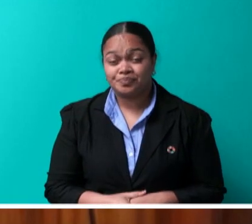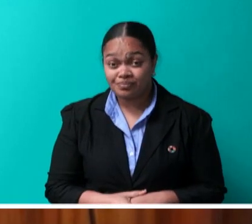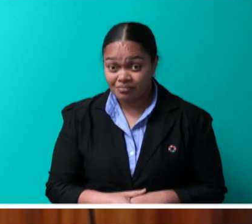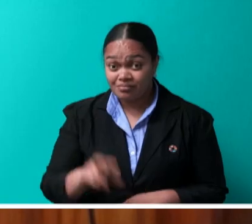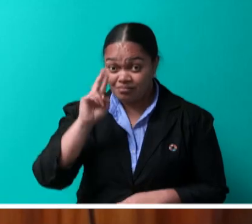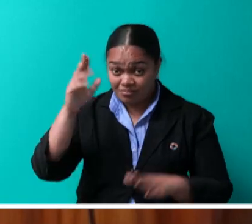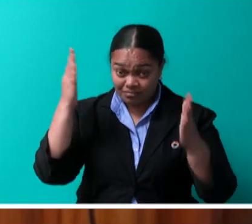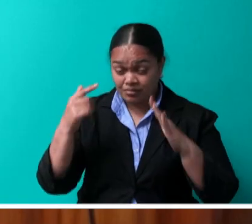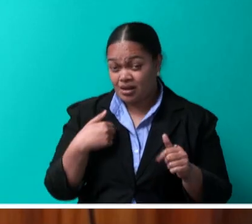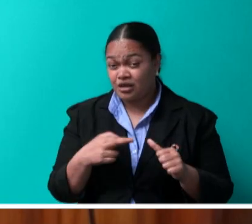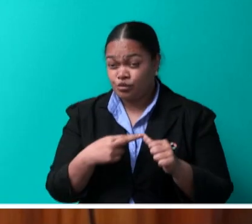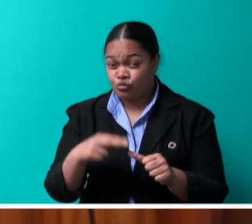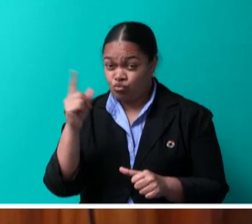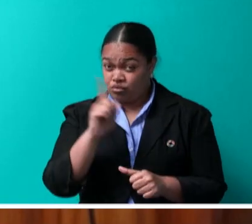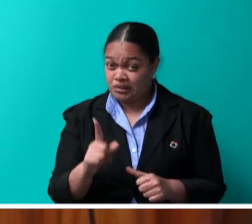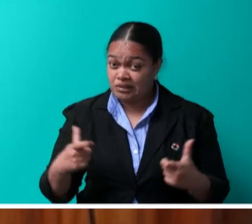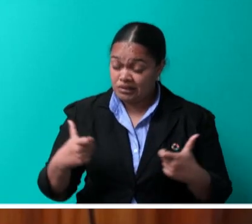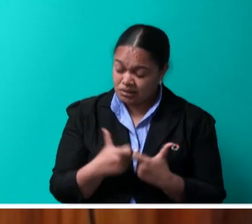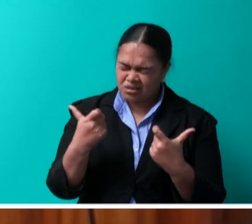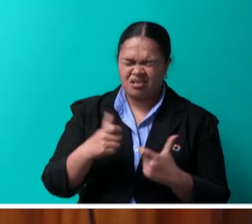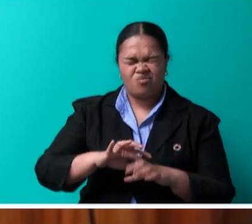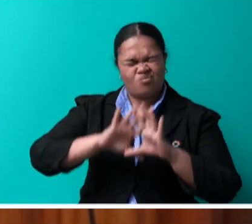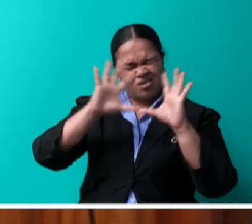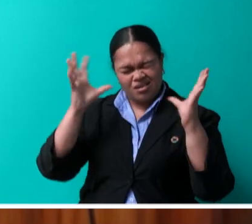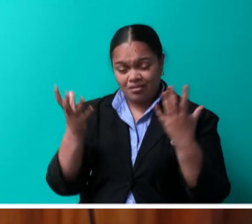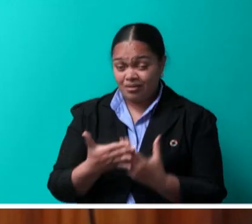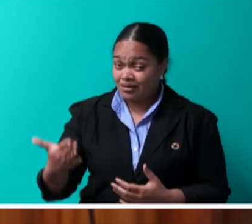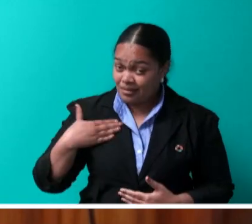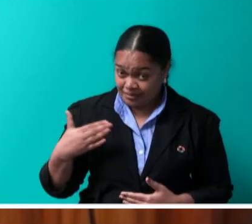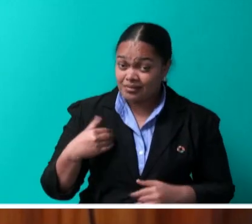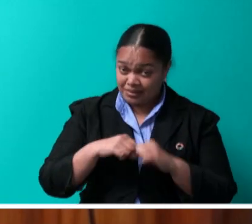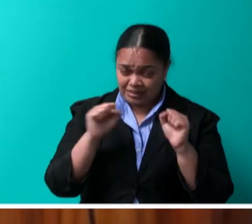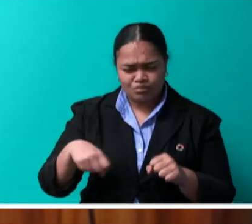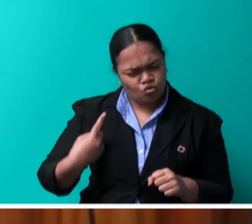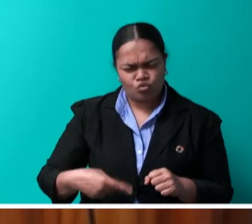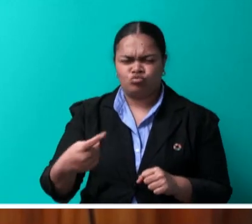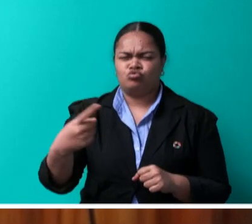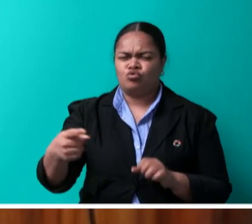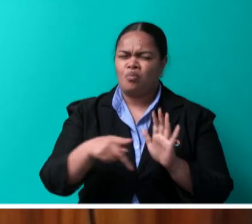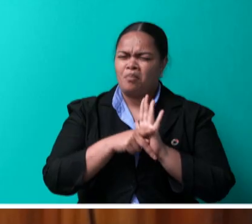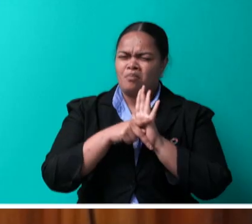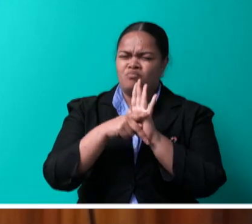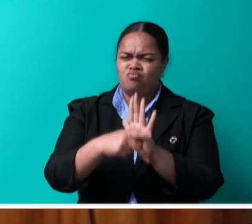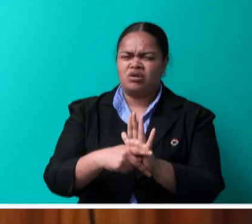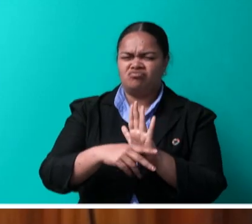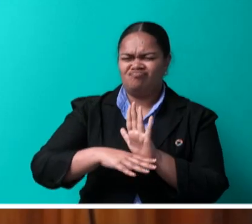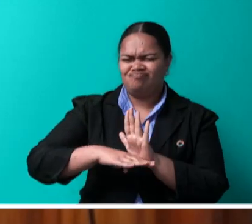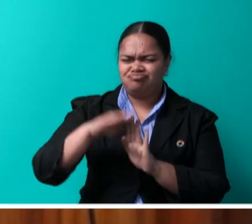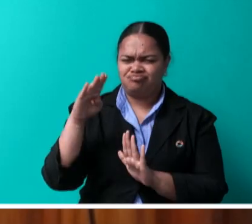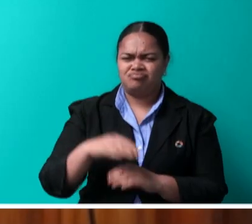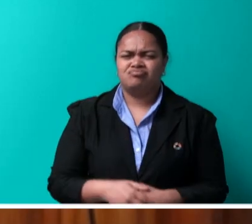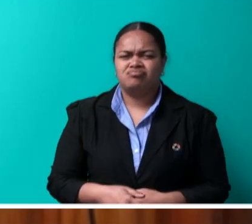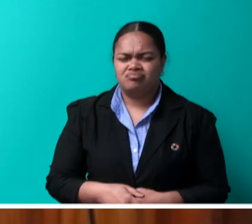Speakers, in responding to today's challenges around the world, health systems continue to face significant pressures. Health